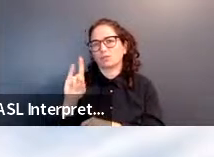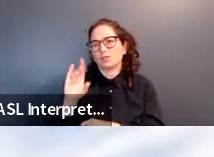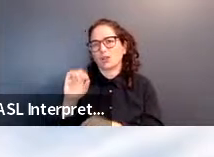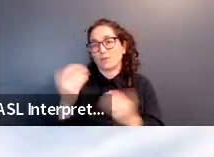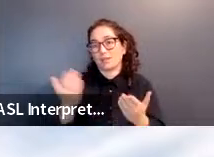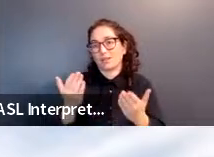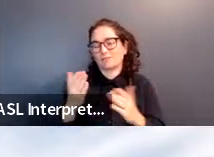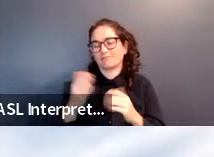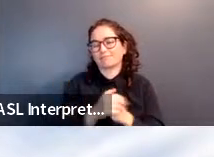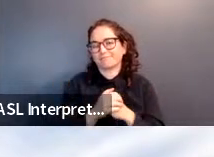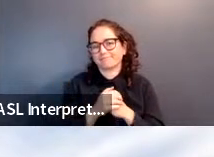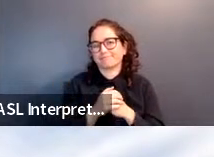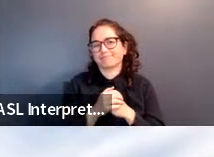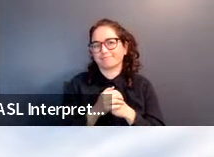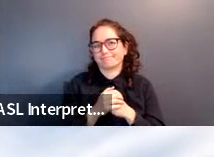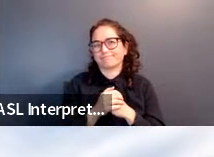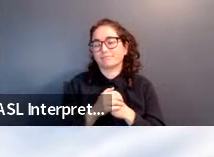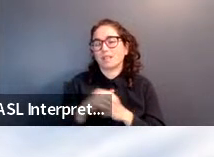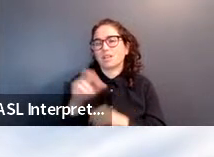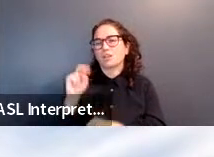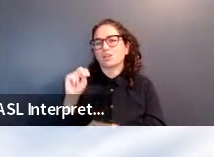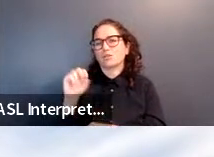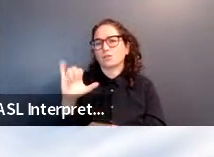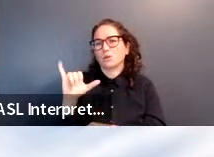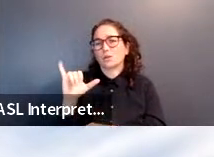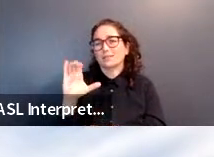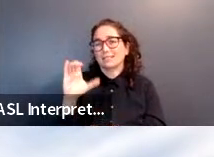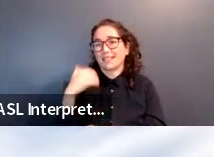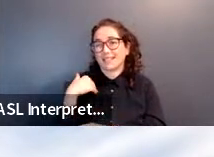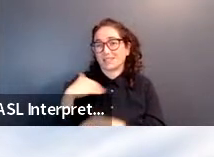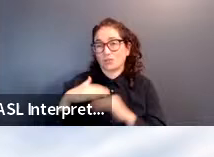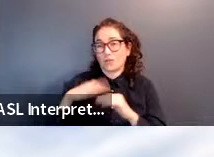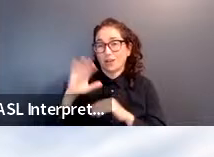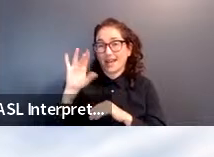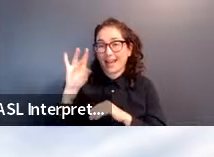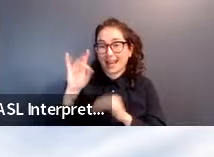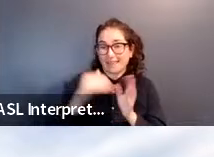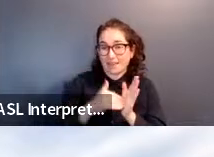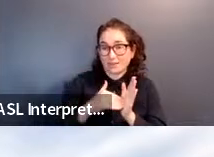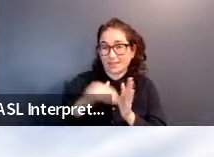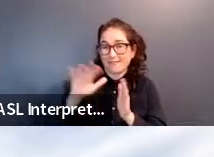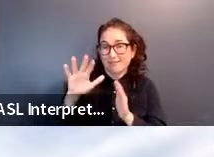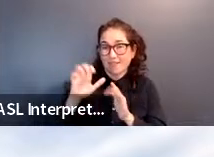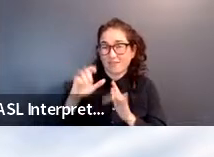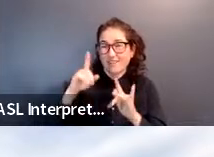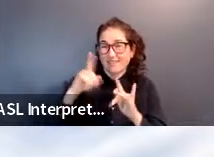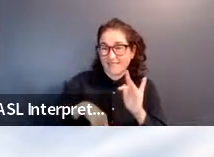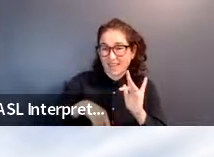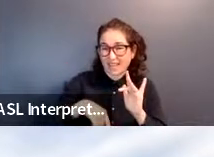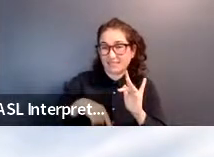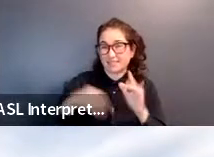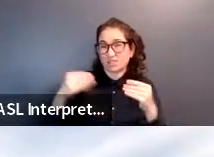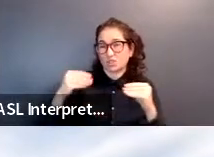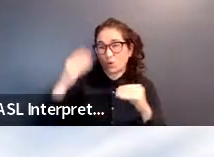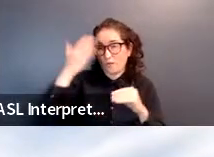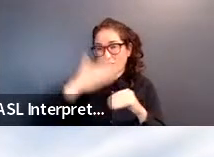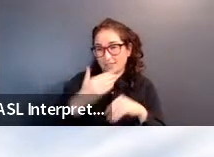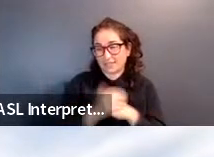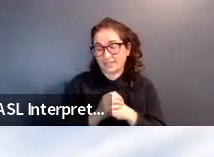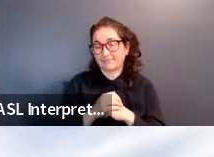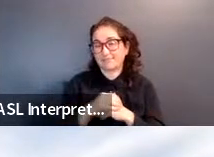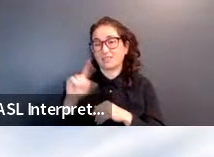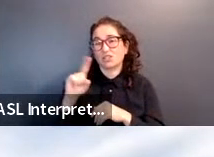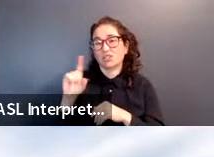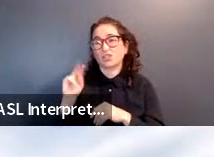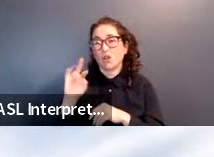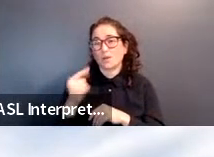vacant storefront. New York City has over 8,500 vacant storefronts. Zoning for economic